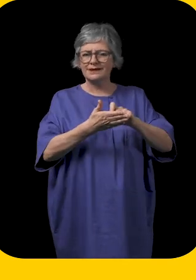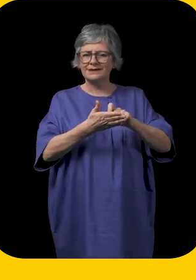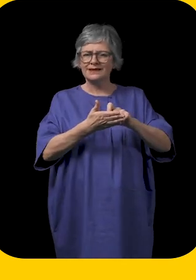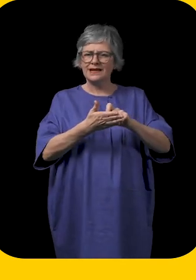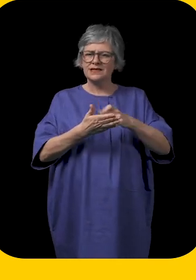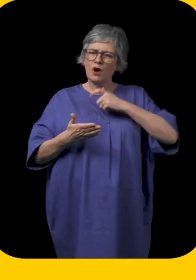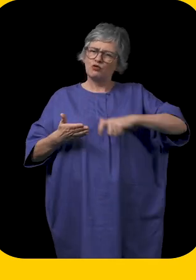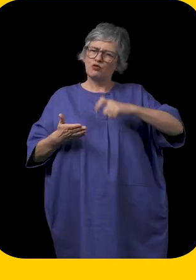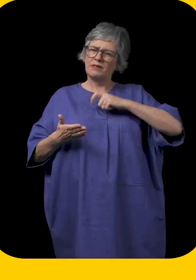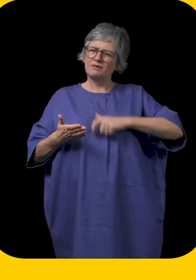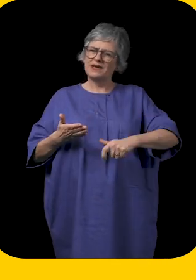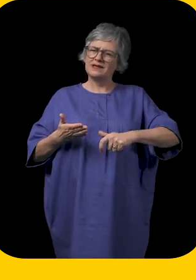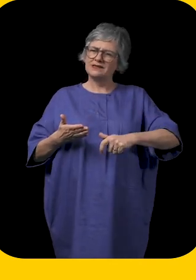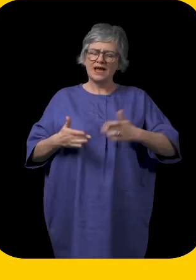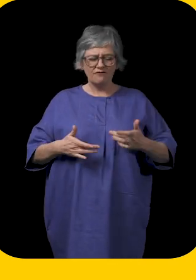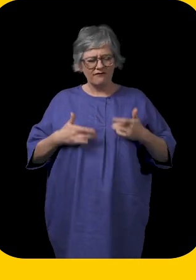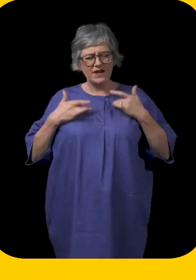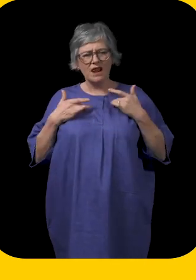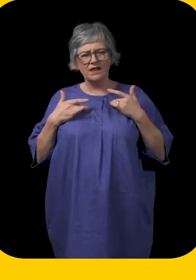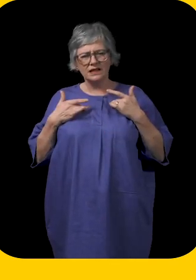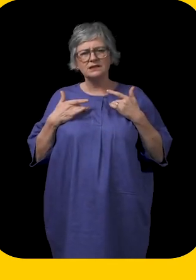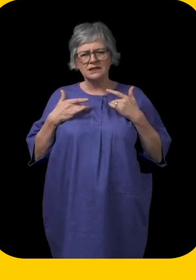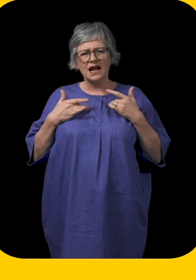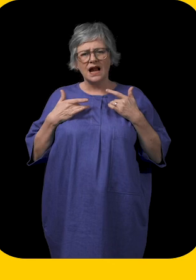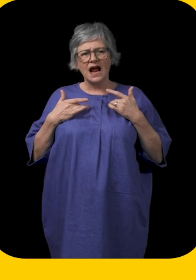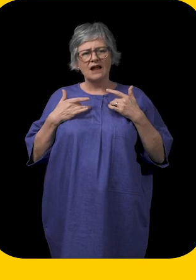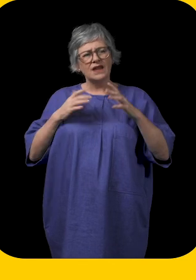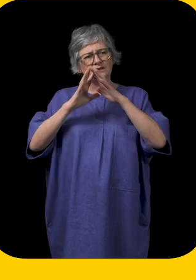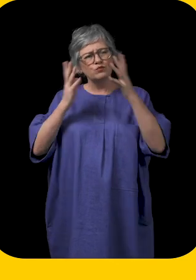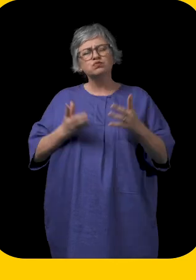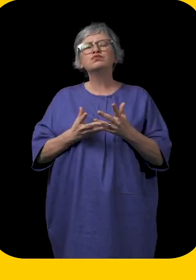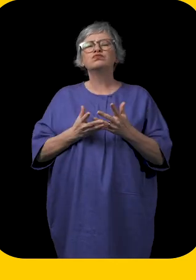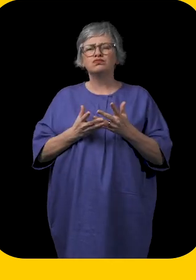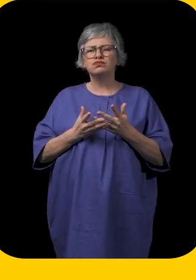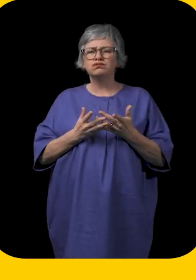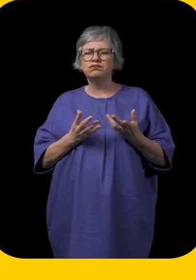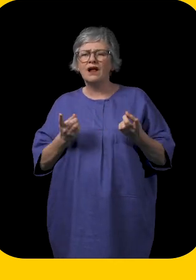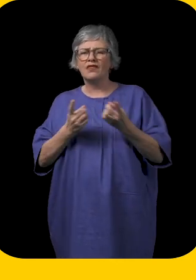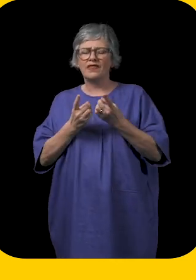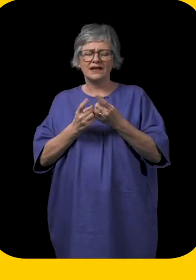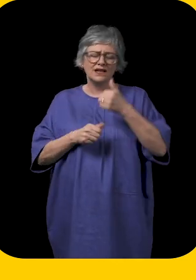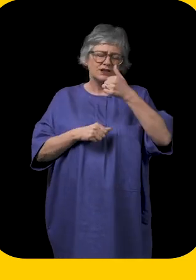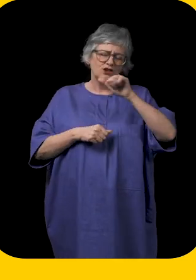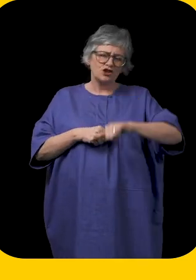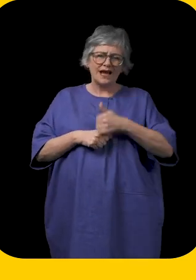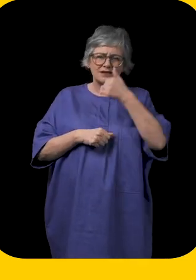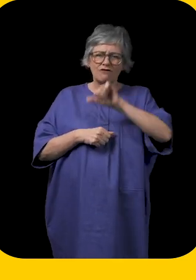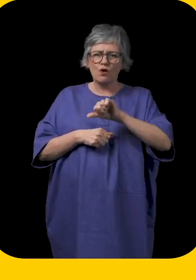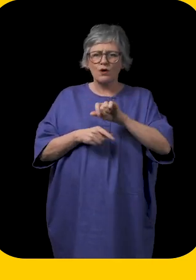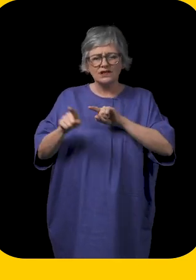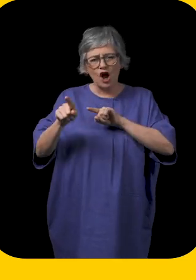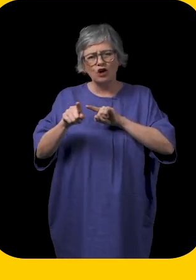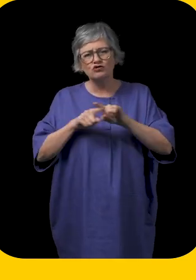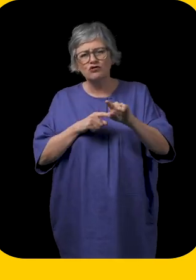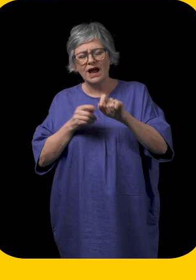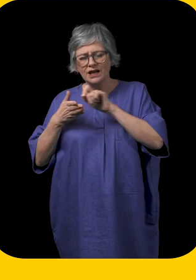To me, the writing is about human beings, it's about human feelings, and that's very much a worldly thing. Yes, of course,